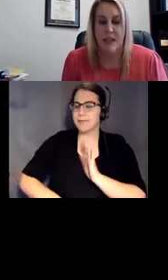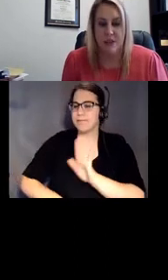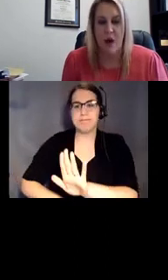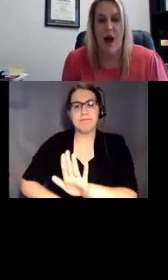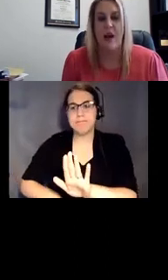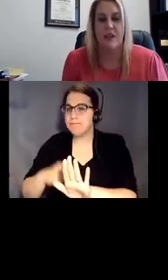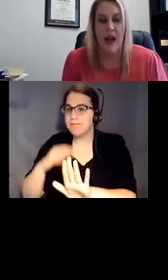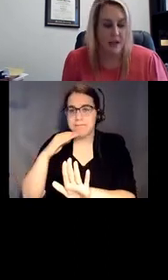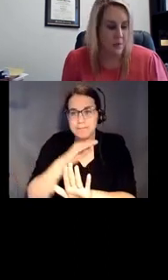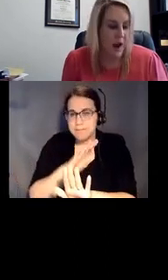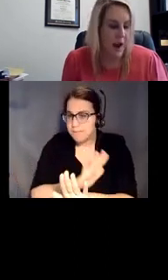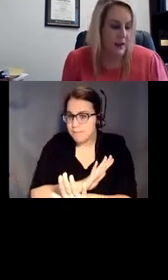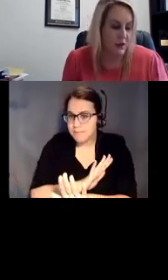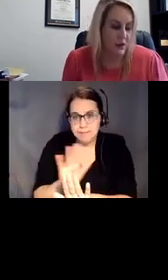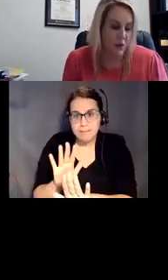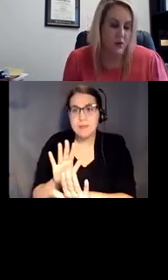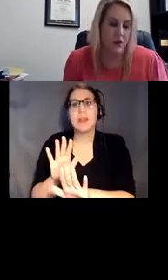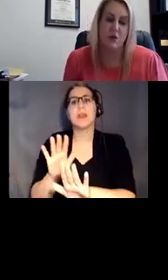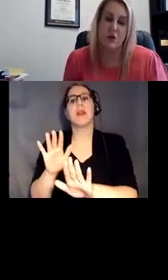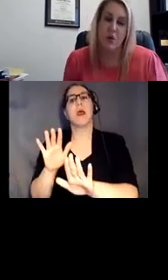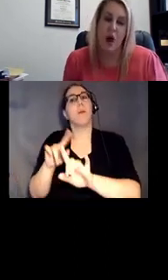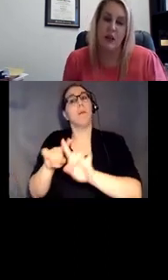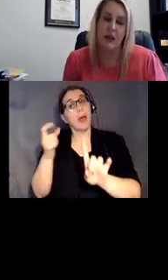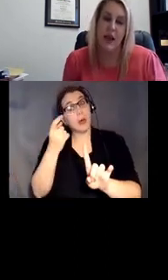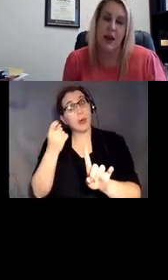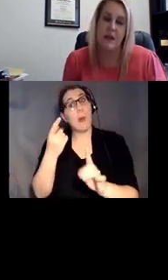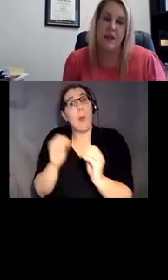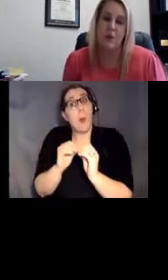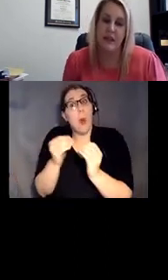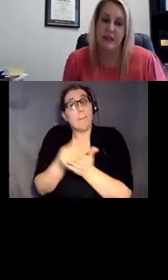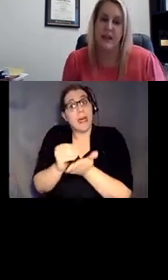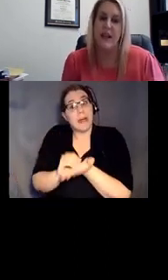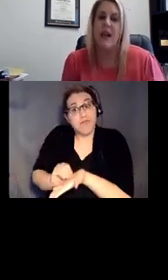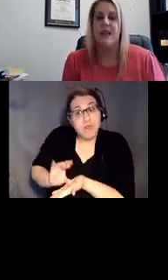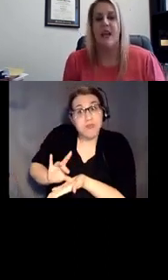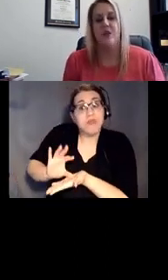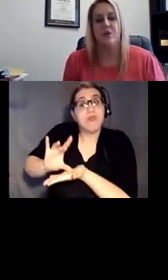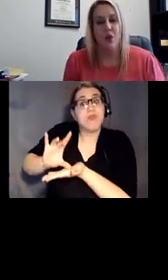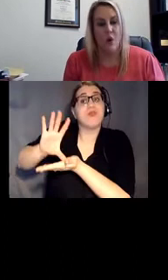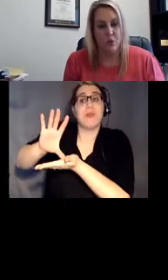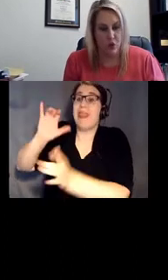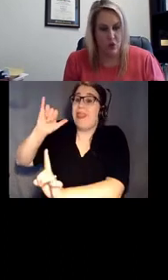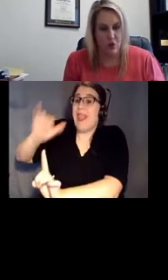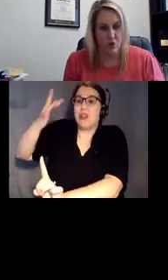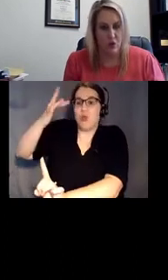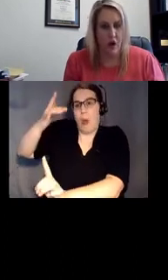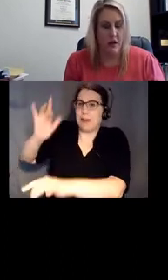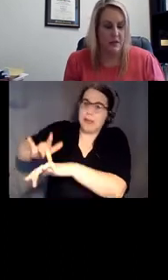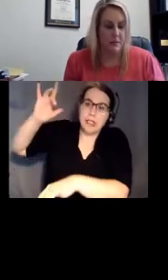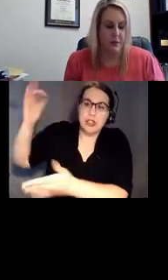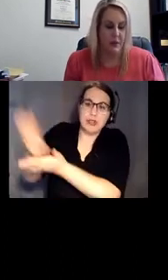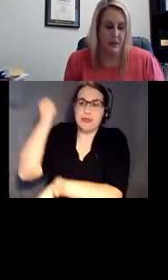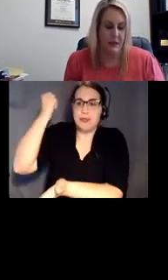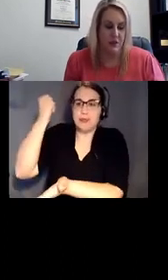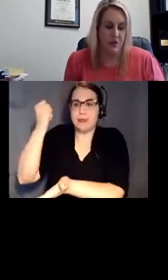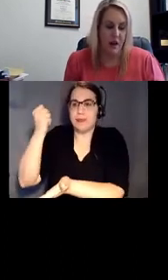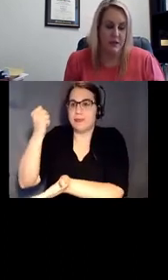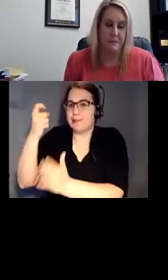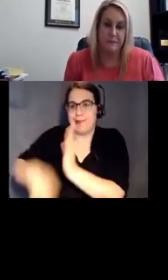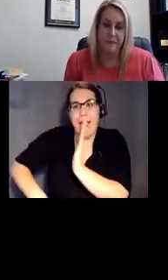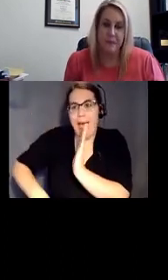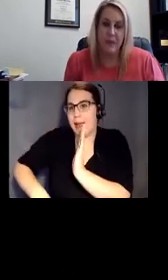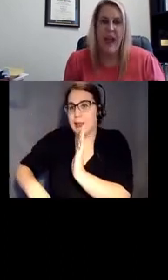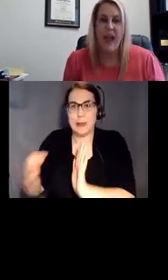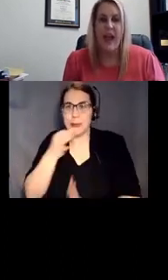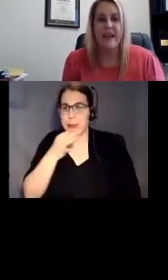You just get to a higher tax bracket sooner. So do not let that be the reason that you don't choose a supplemental needs